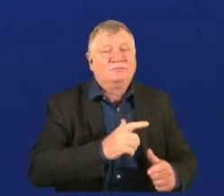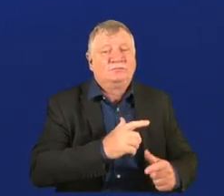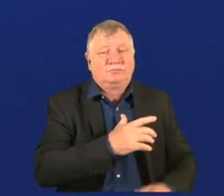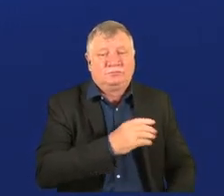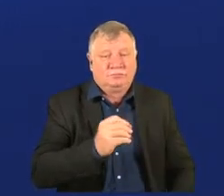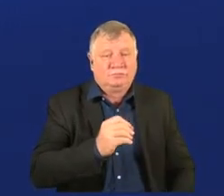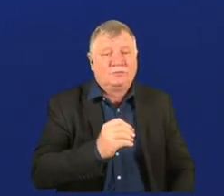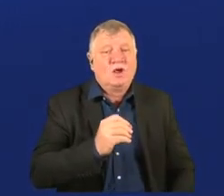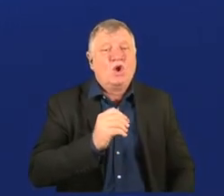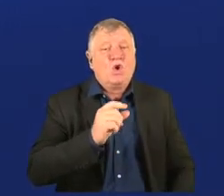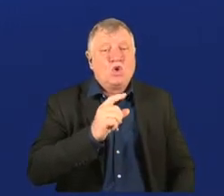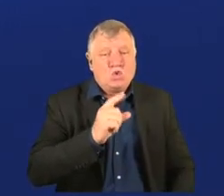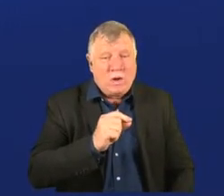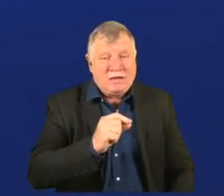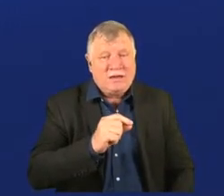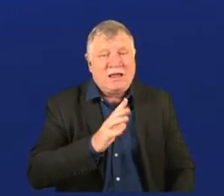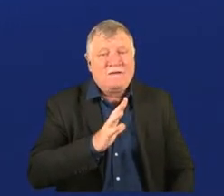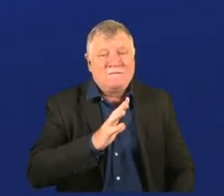2050.